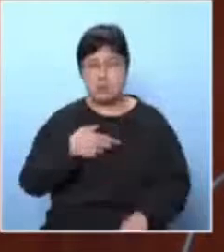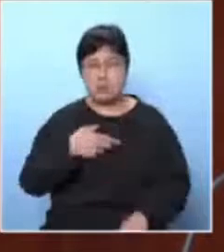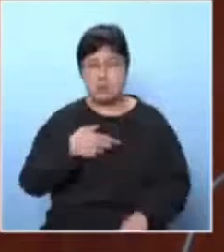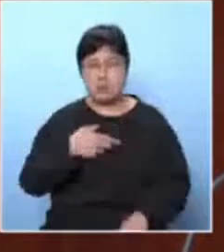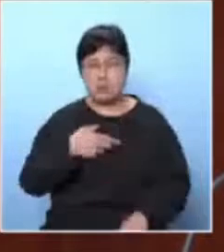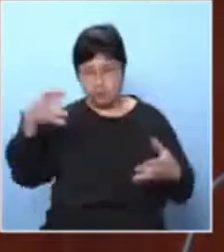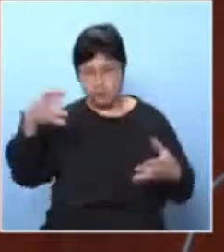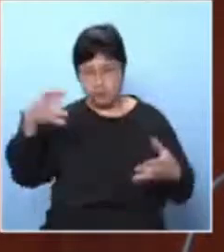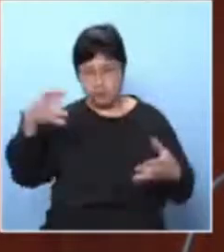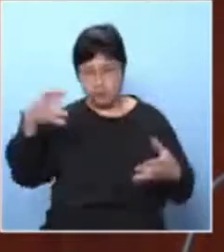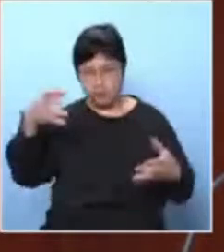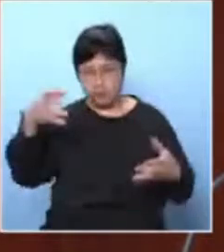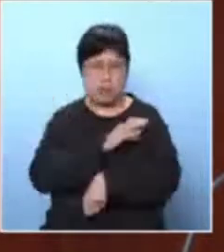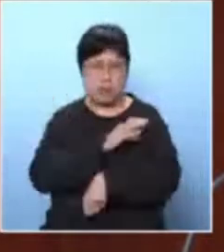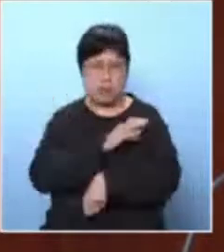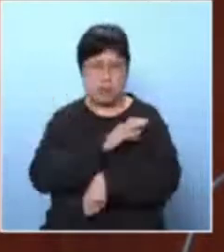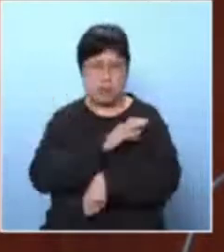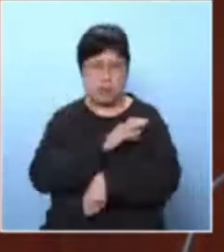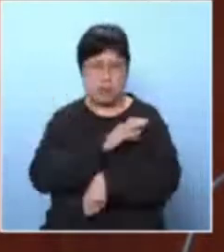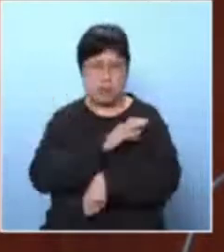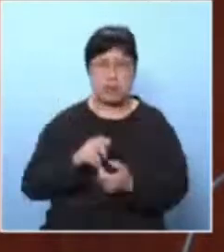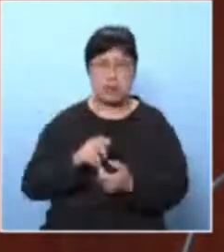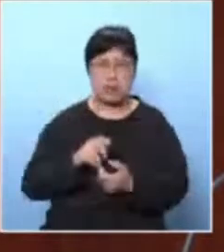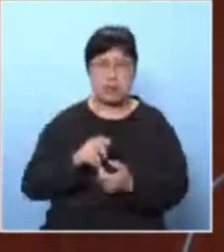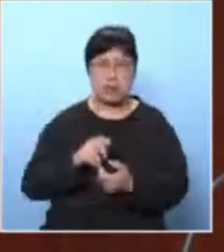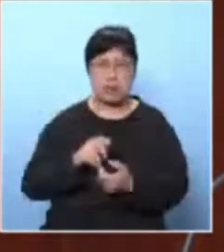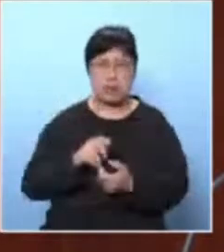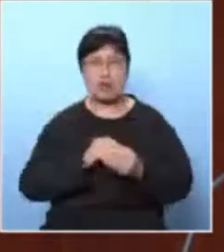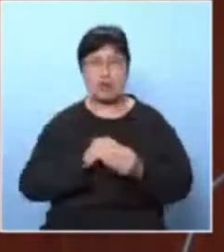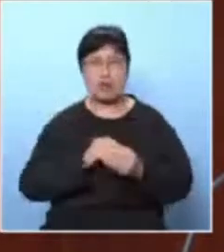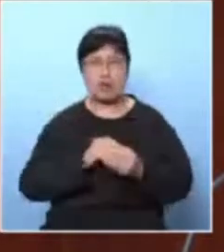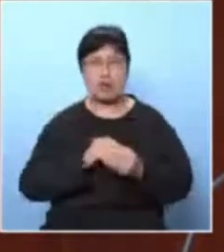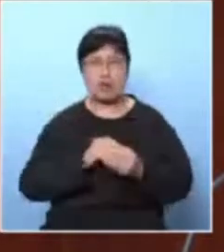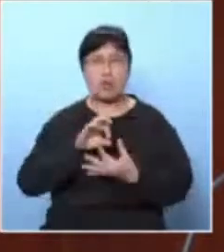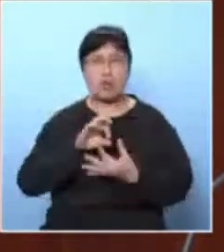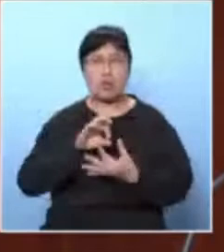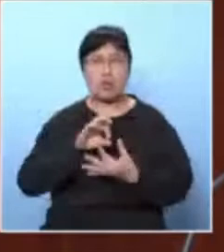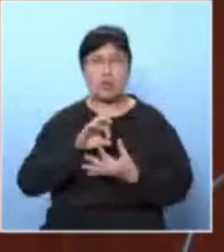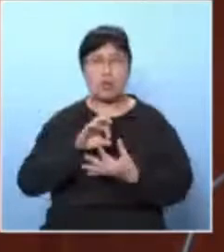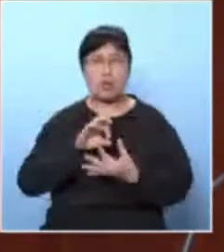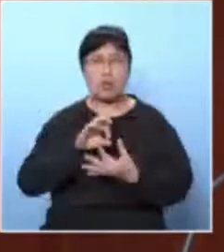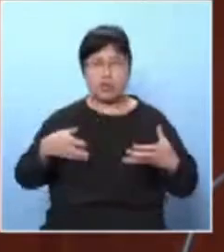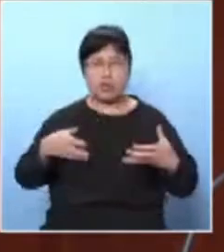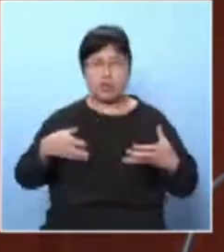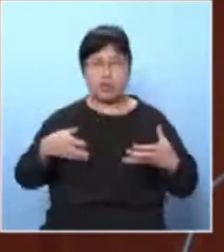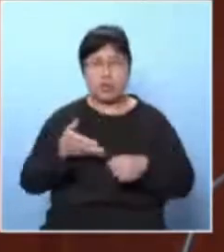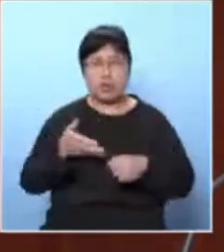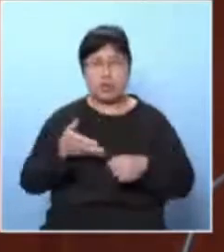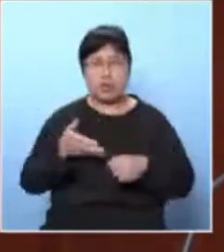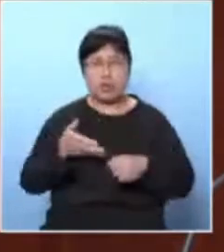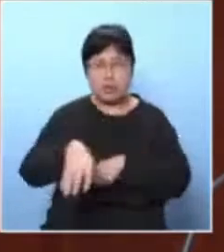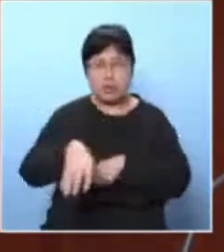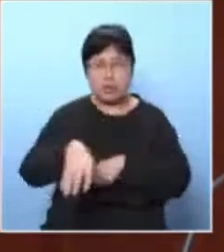building a caring and inclusive society that is conducive to family development. We will also enhance the quality